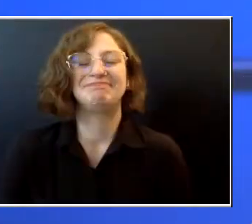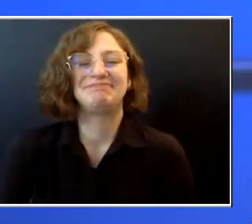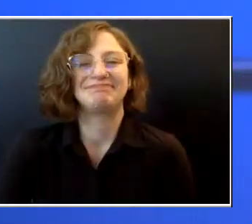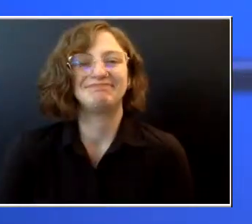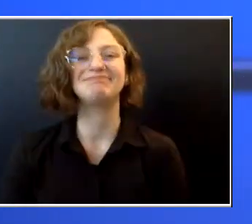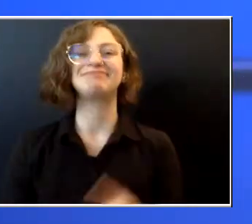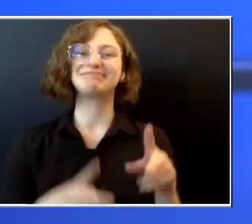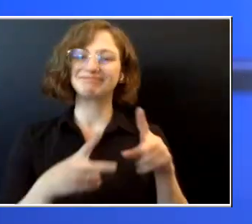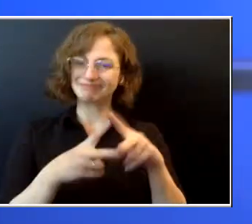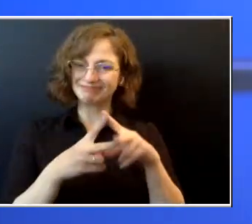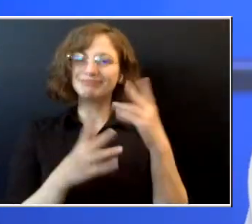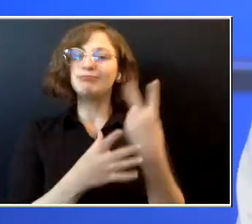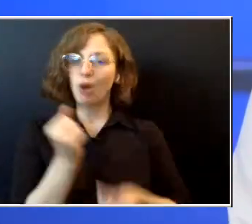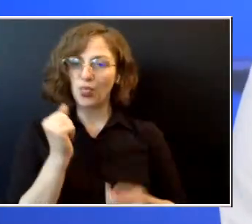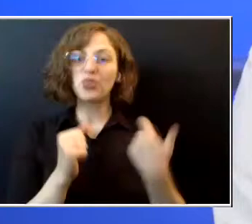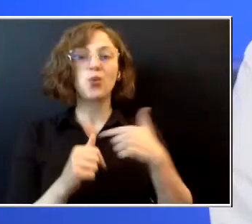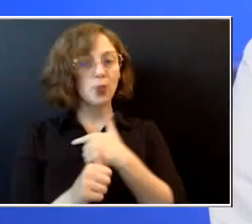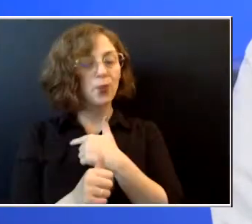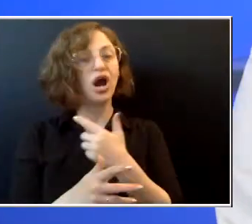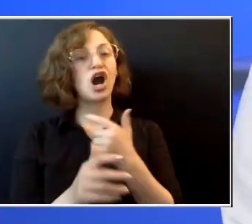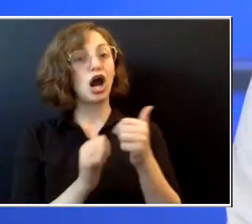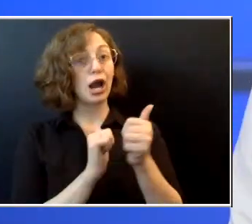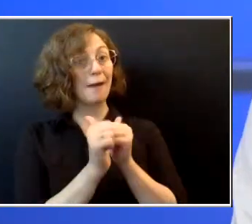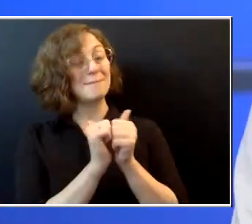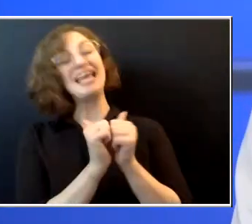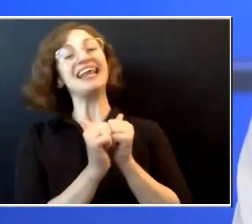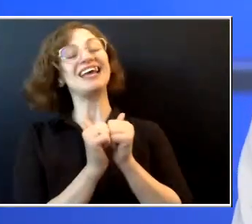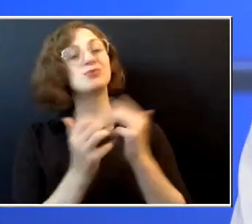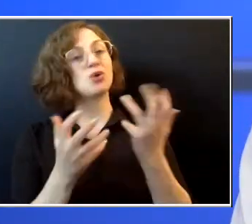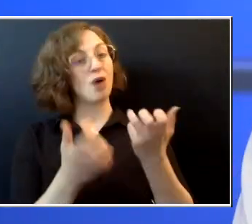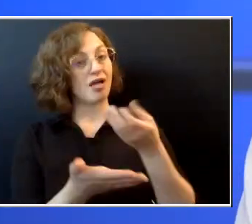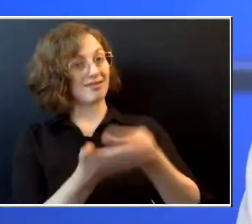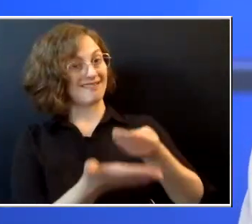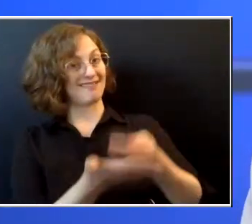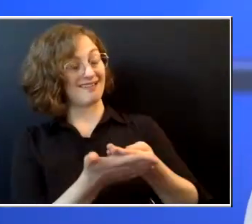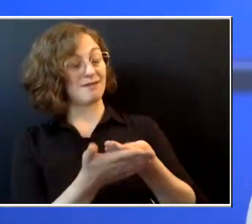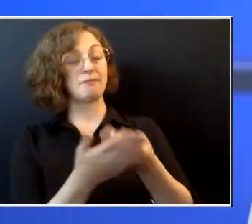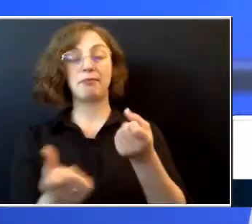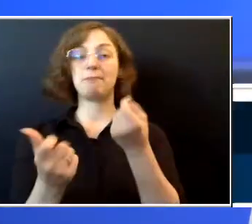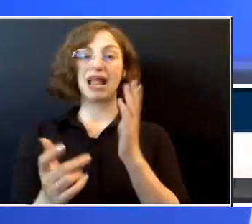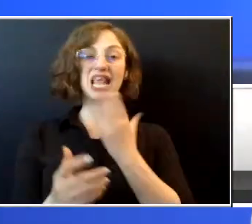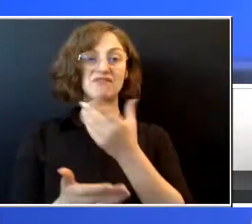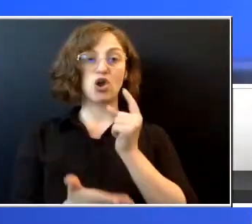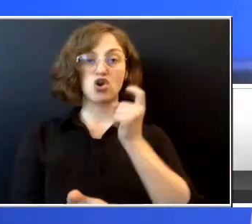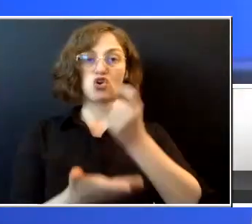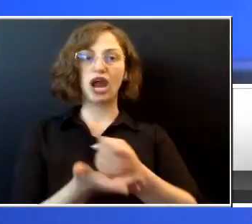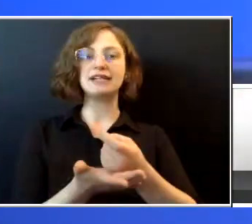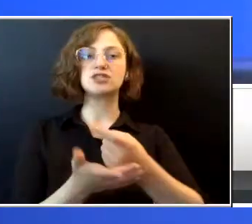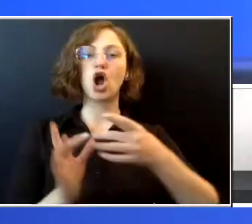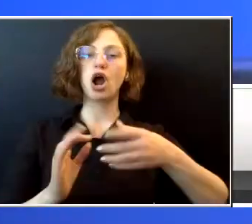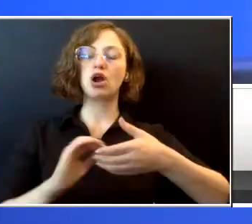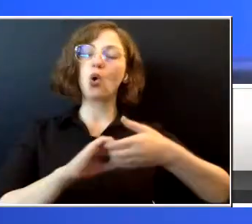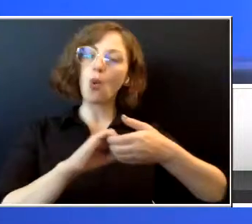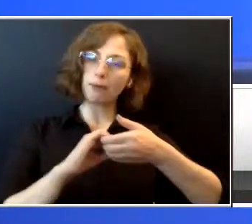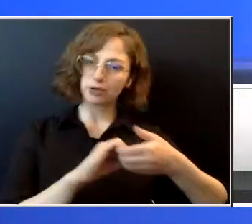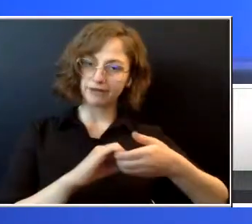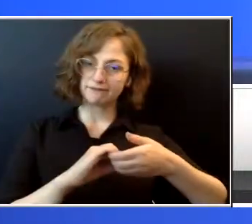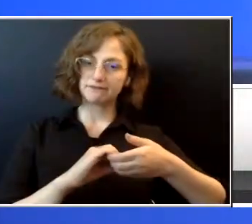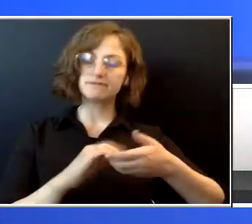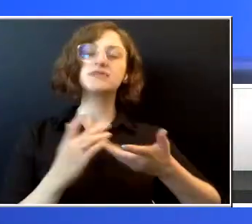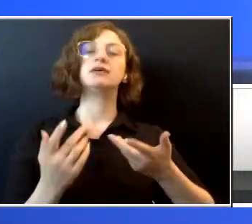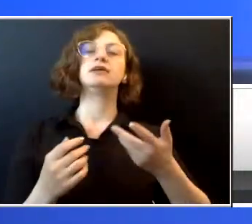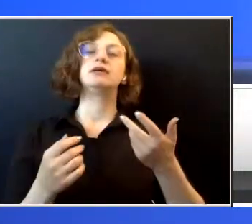competing with them to get funding, but many of our grants are cooperative. A great